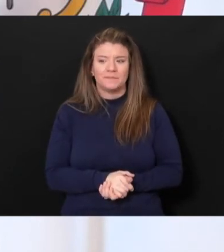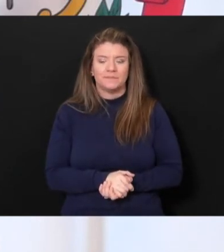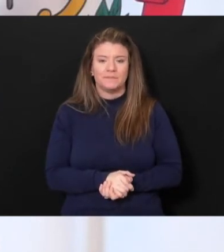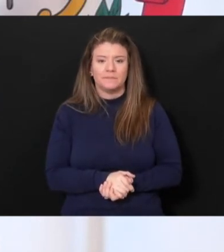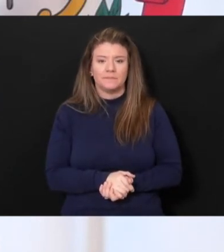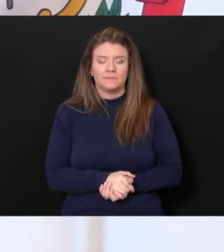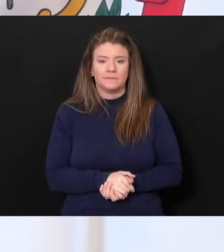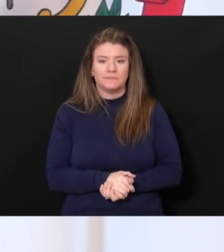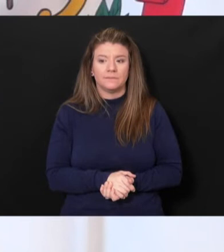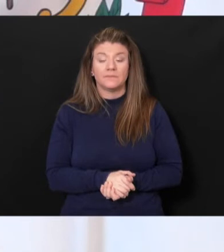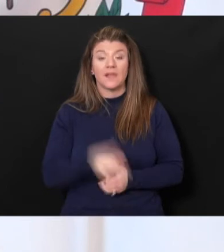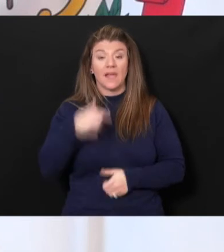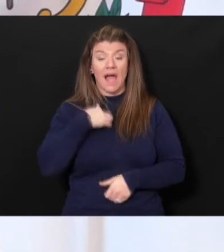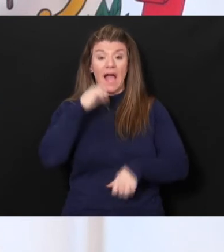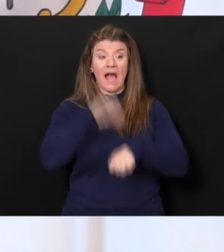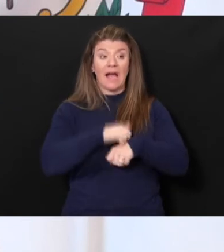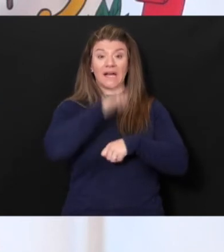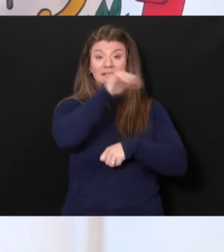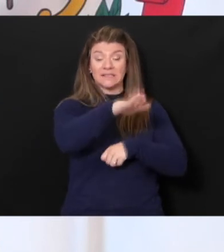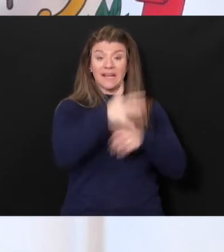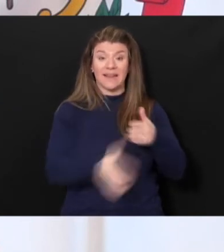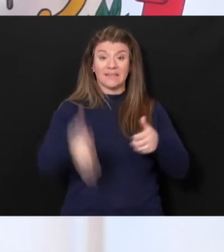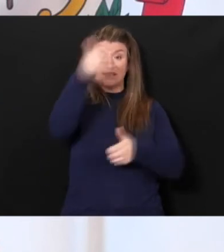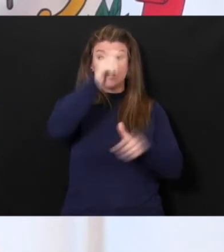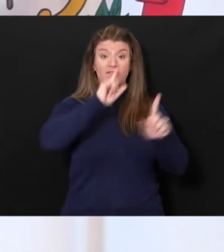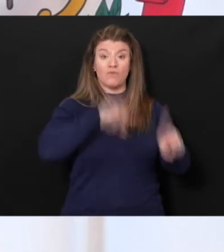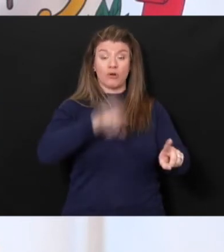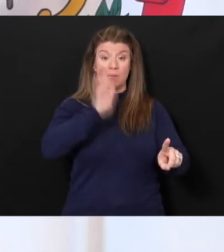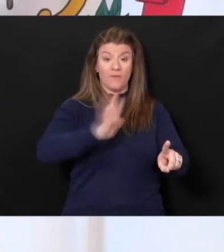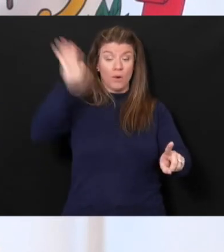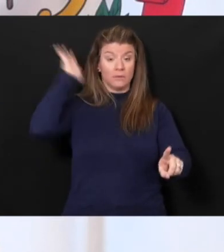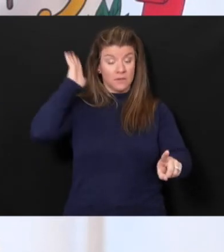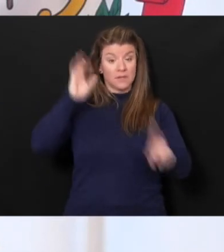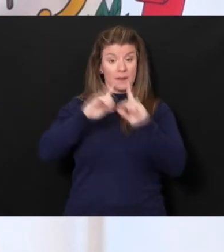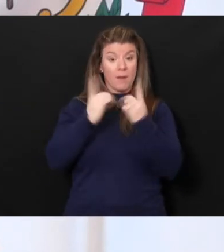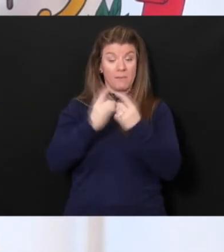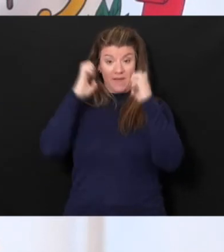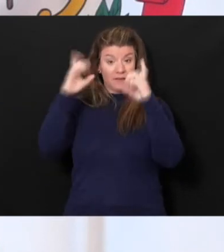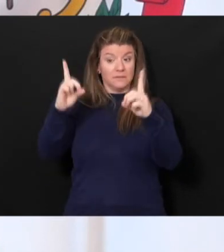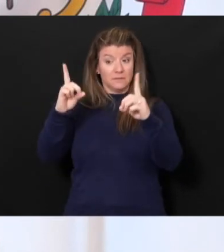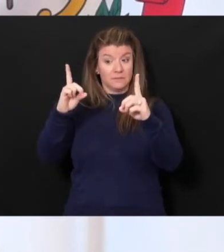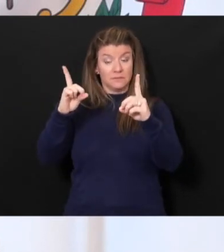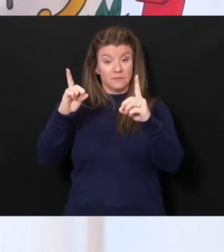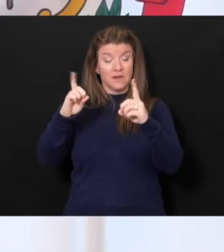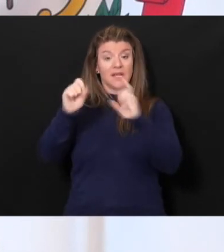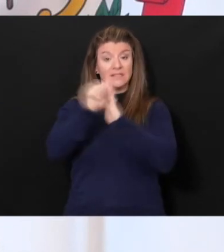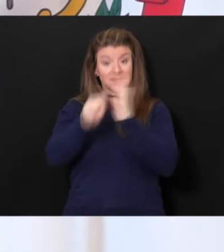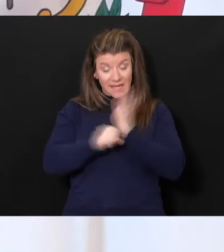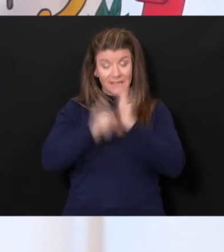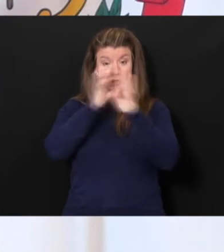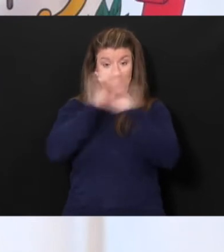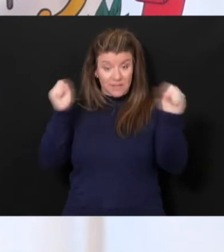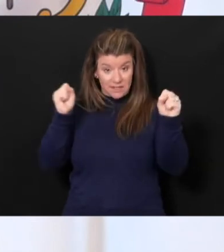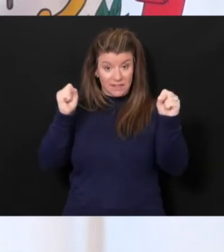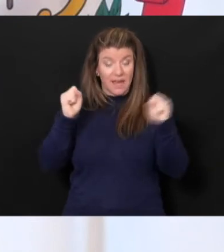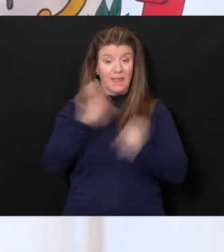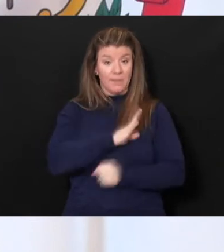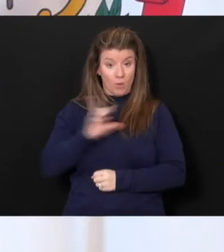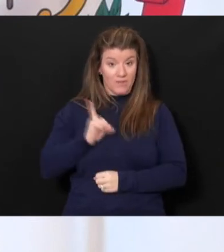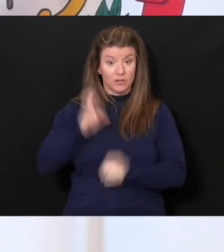I sent out the order before to our Department of Ed and to our state superintendent and to our